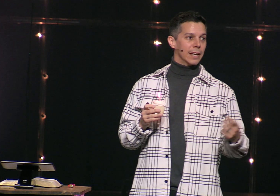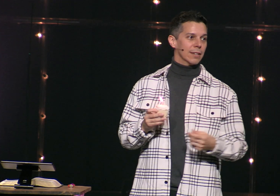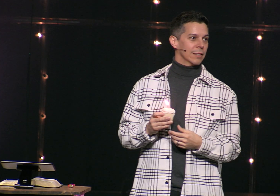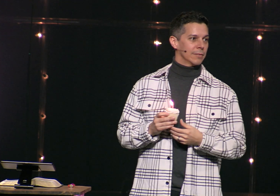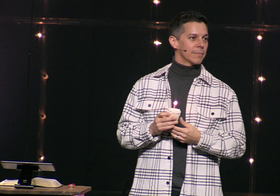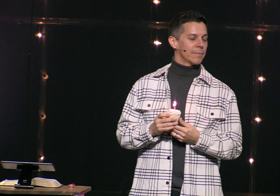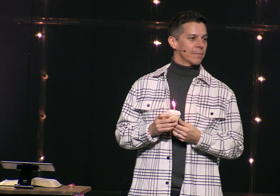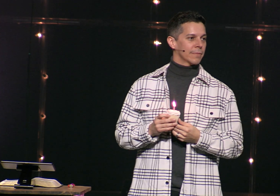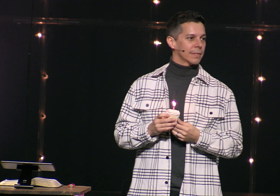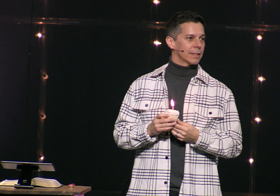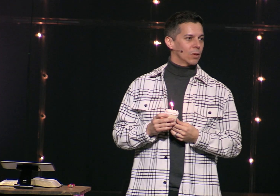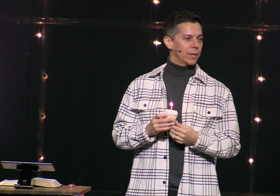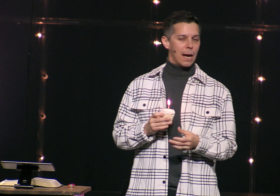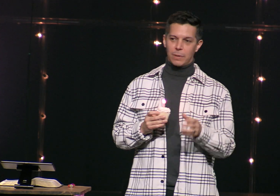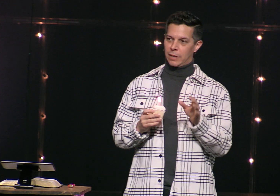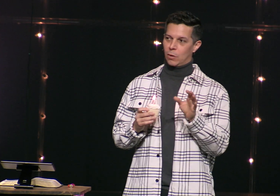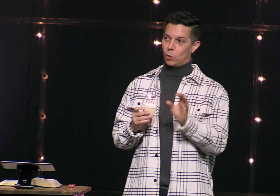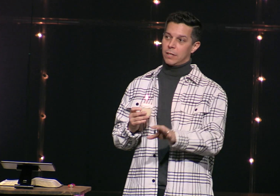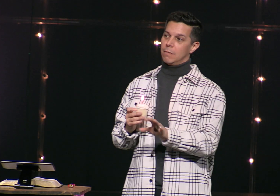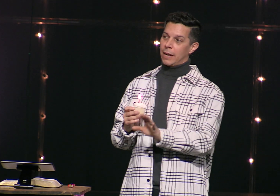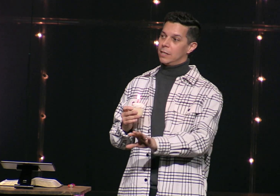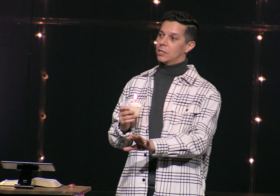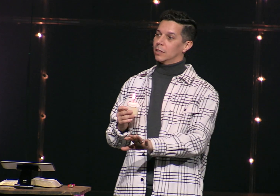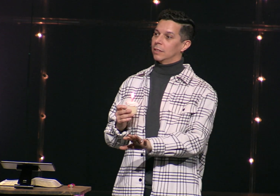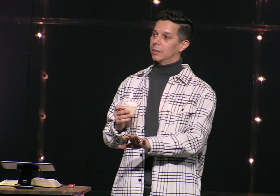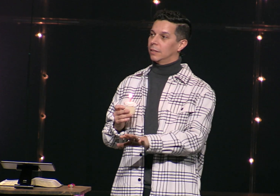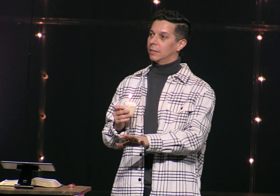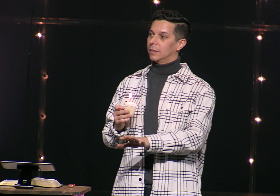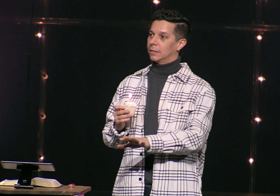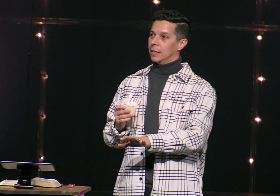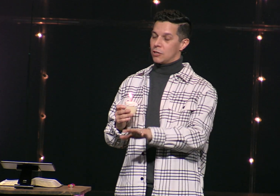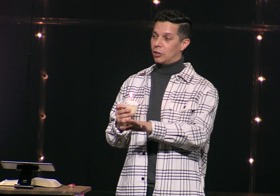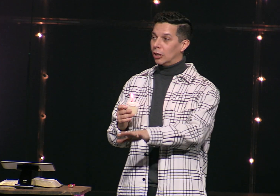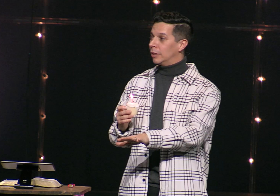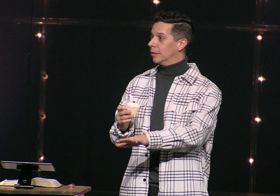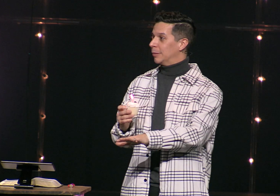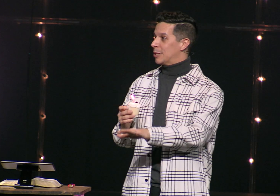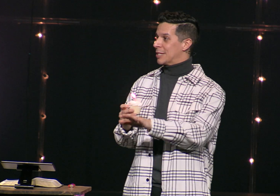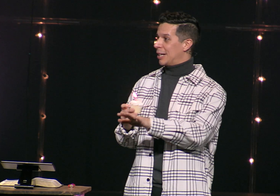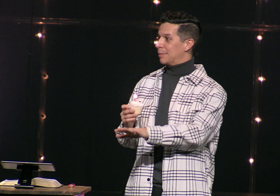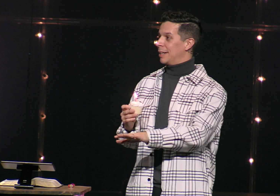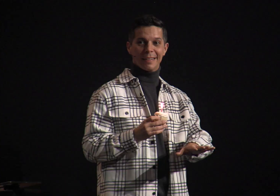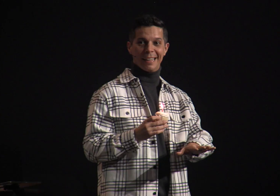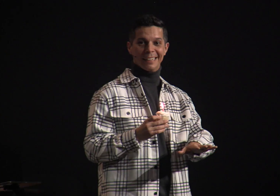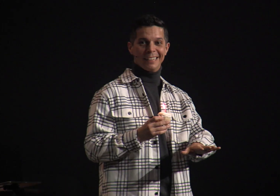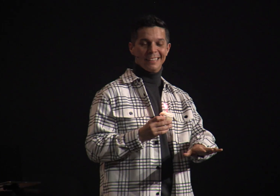years later. What happened in a wooden manger is